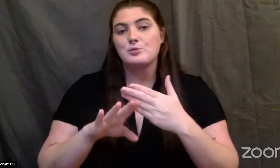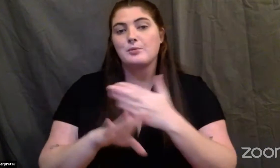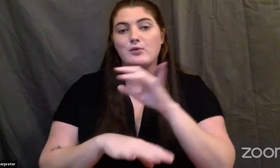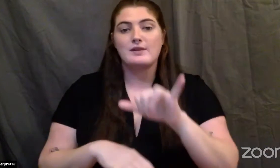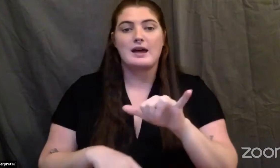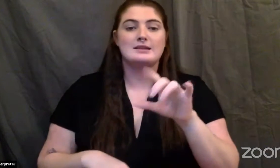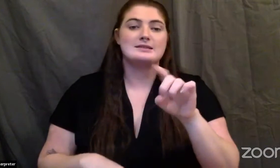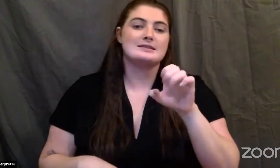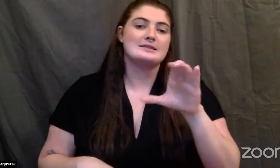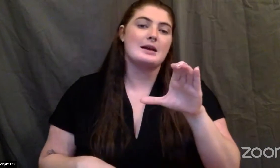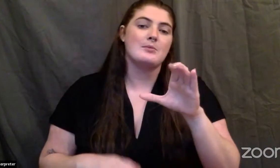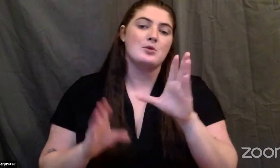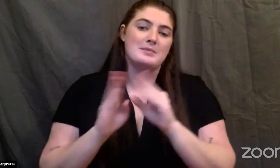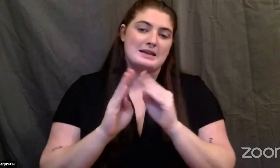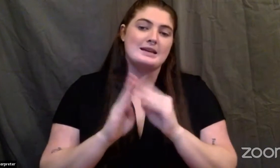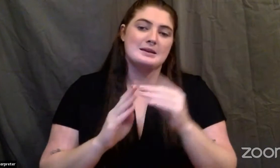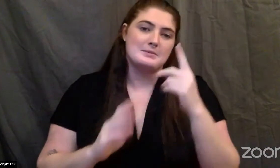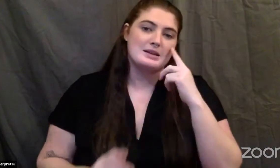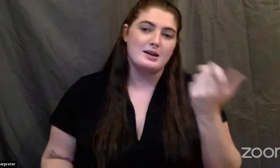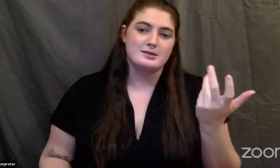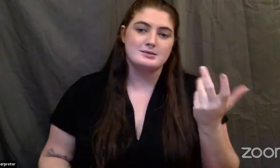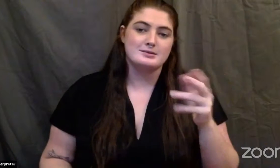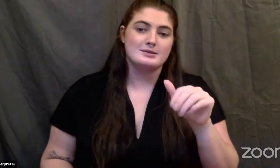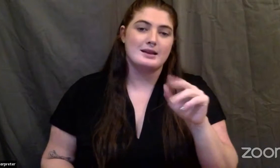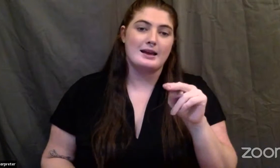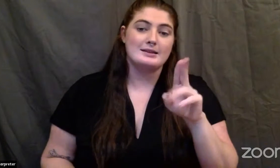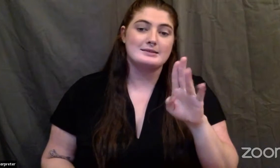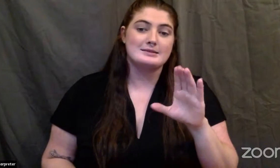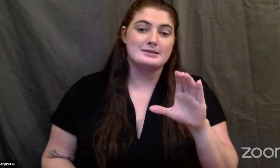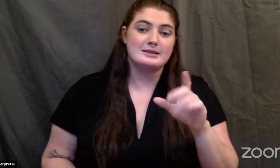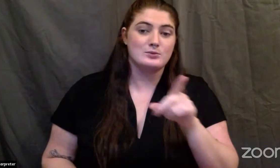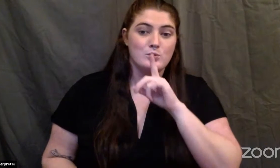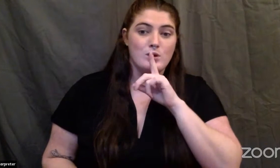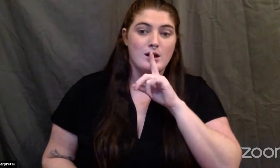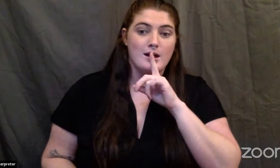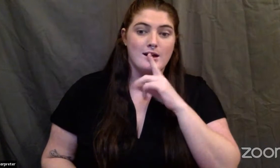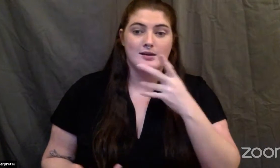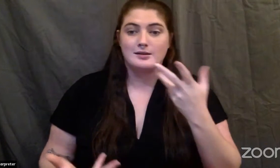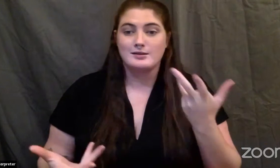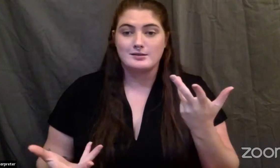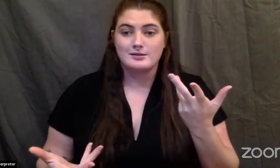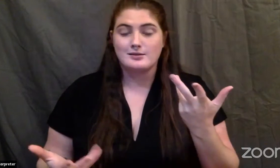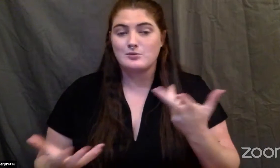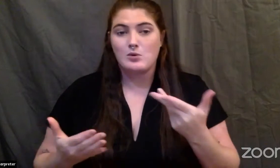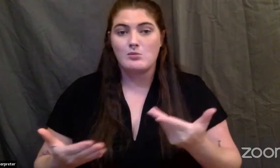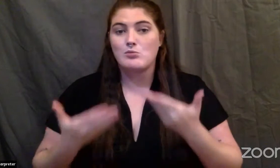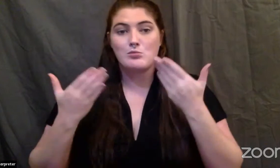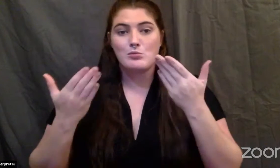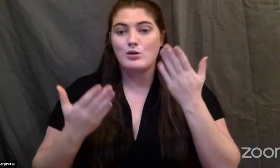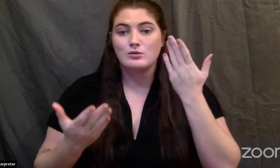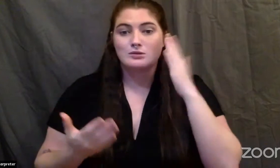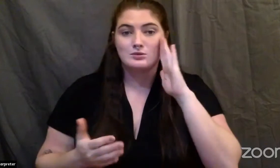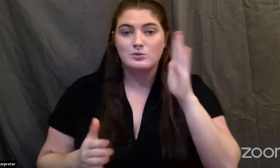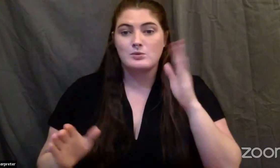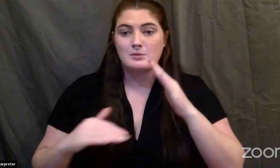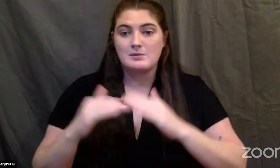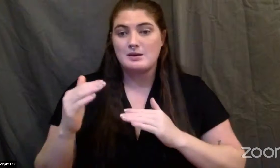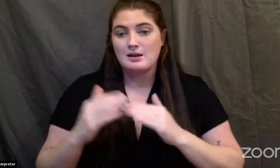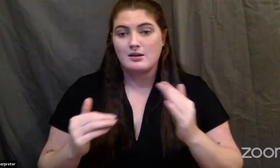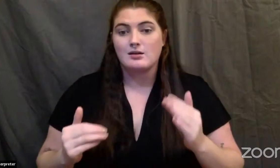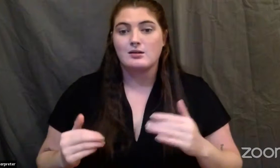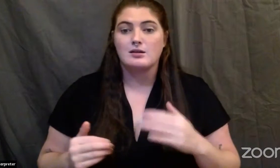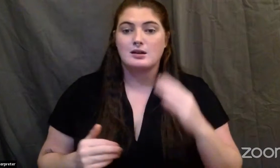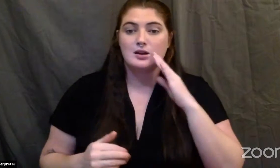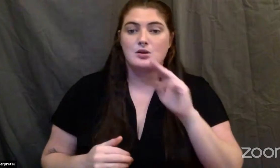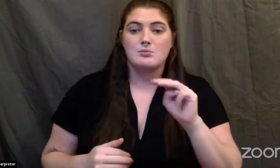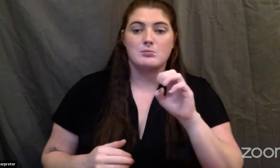meeting. Because if, you know, the ANC is quiet about it, what proposals is what's going to get built. I know